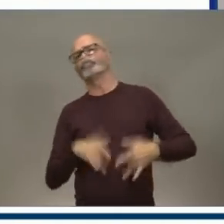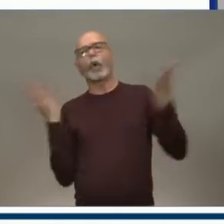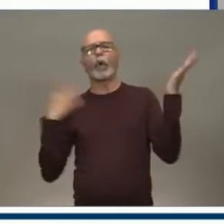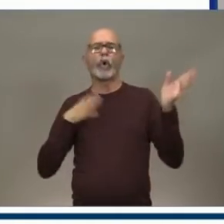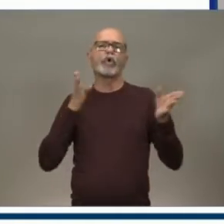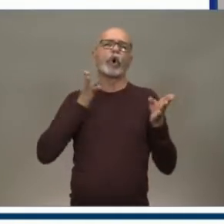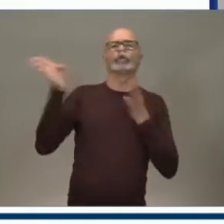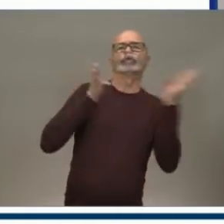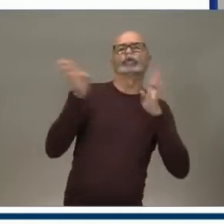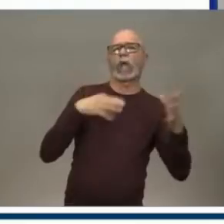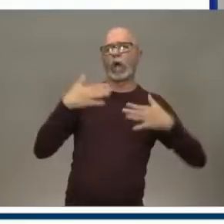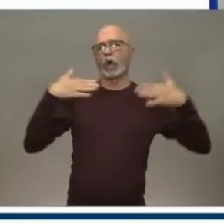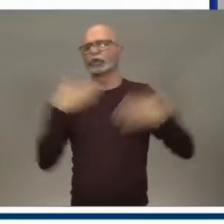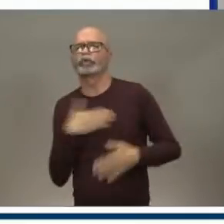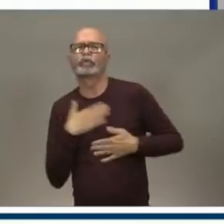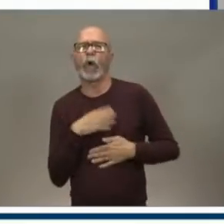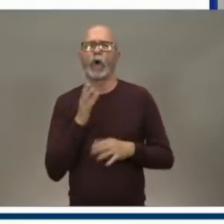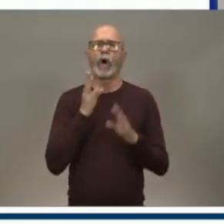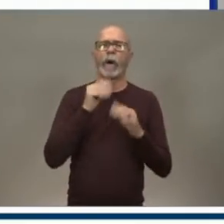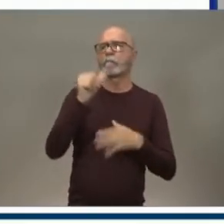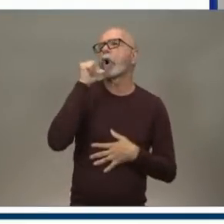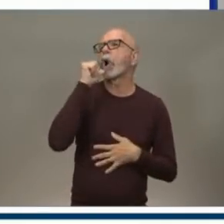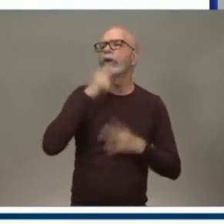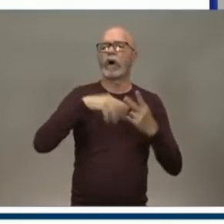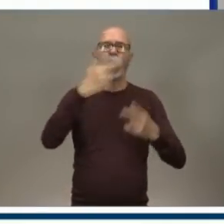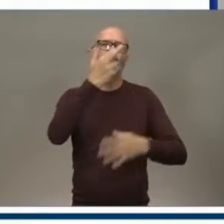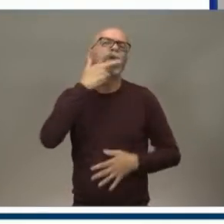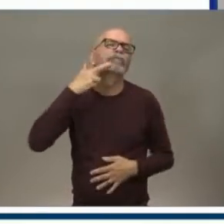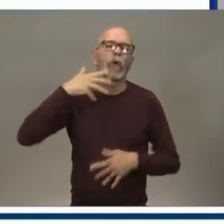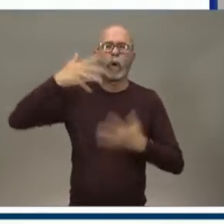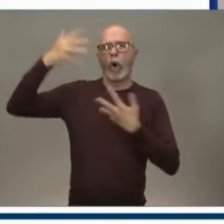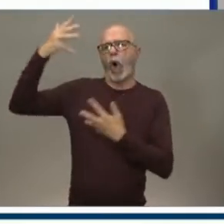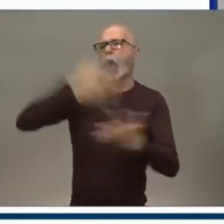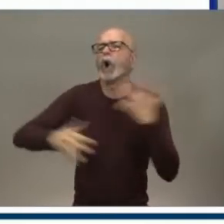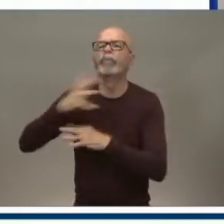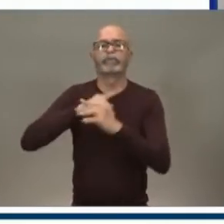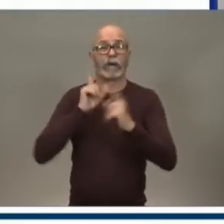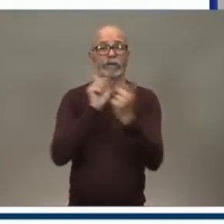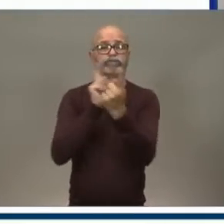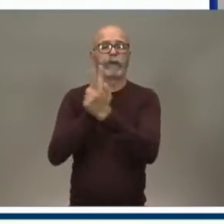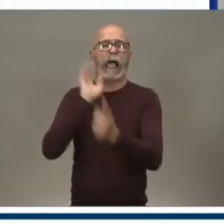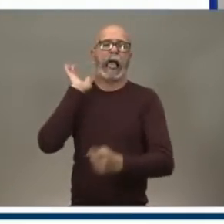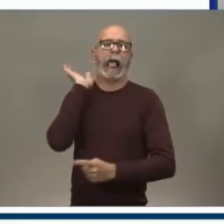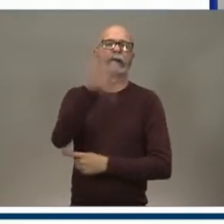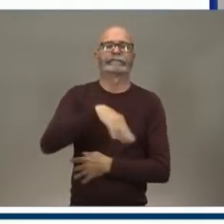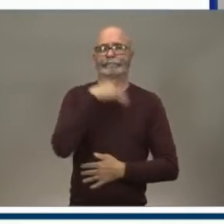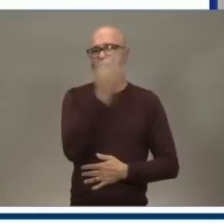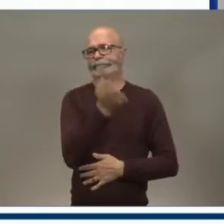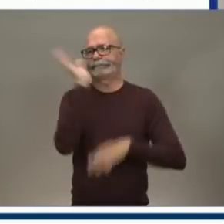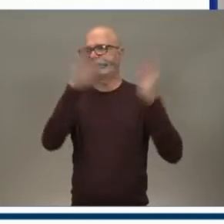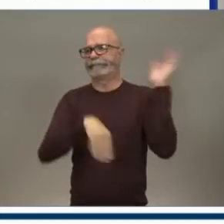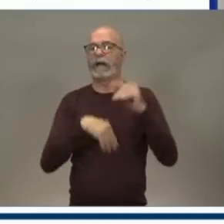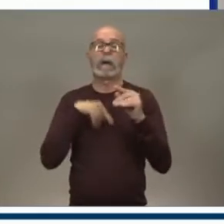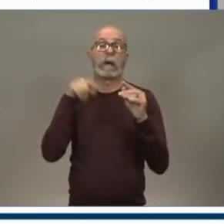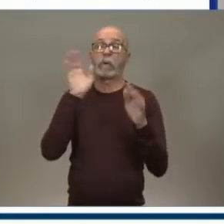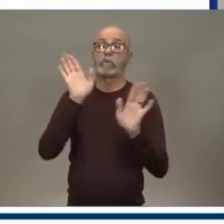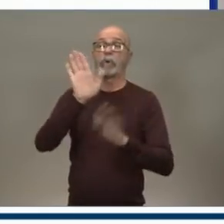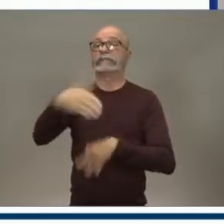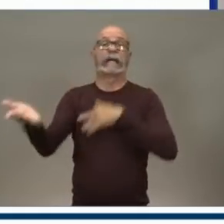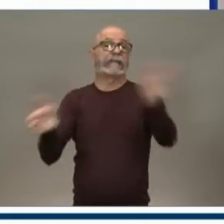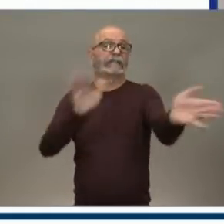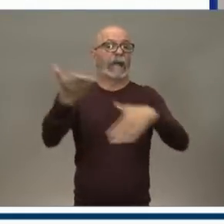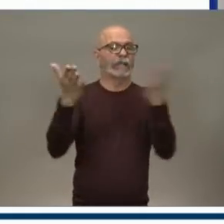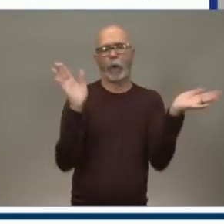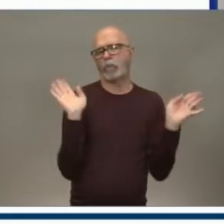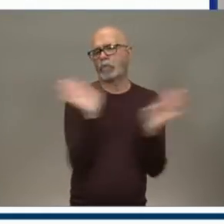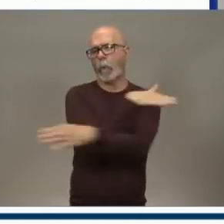large groups and not distancing, treating COVID like it can't kill, and we know it can. Look at what has already happened